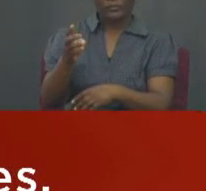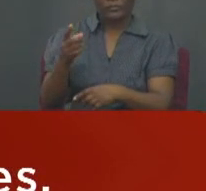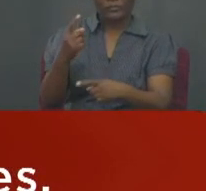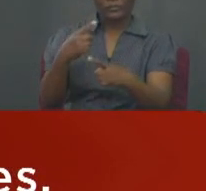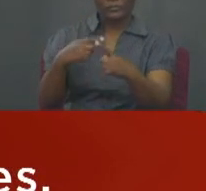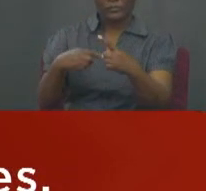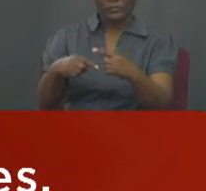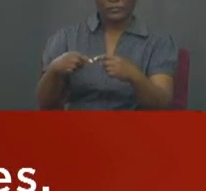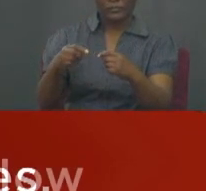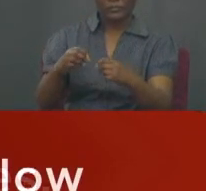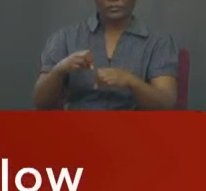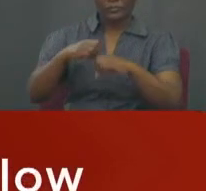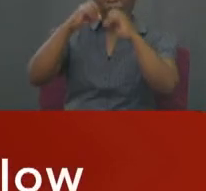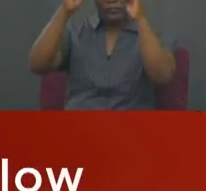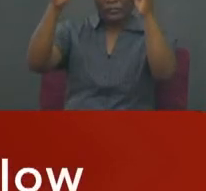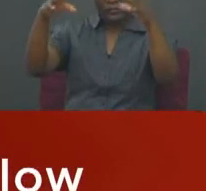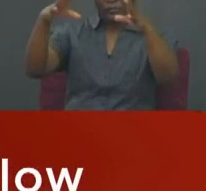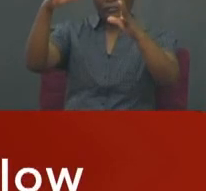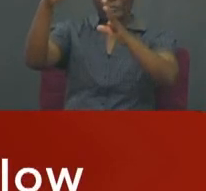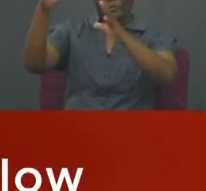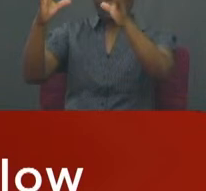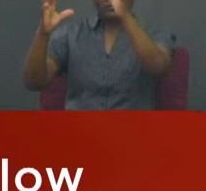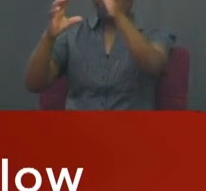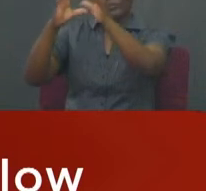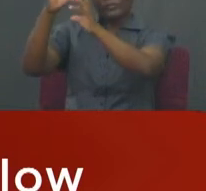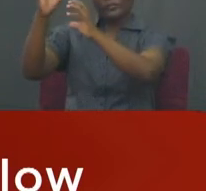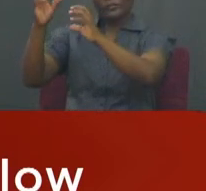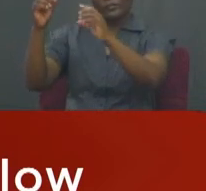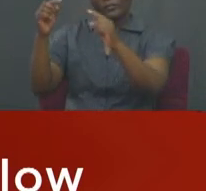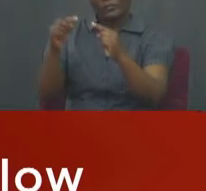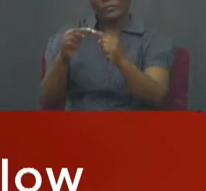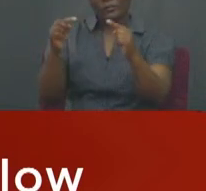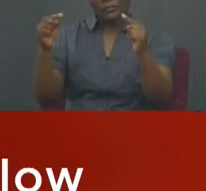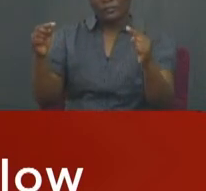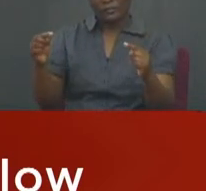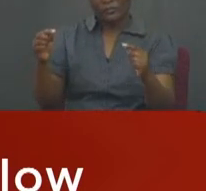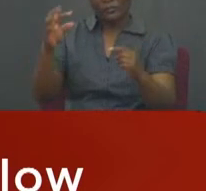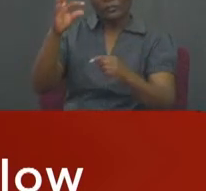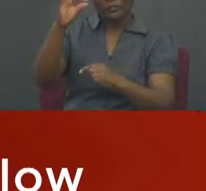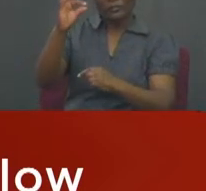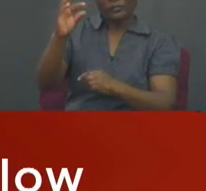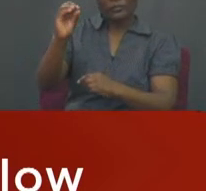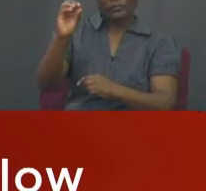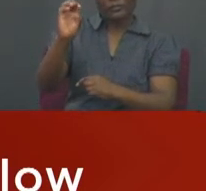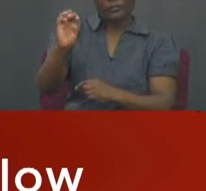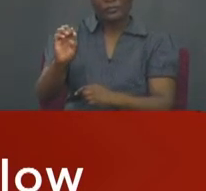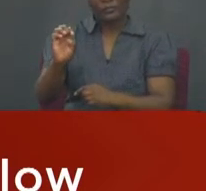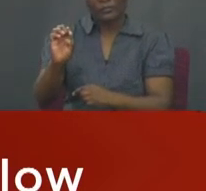Against the foe.